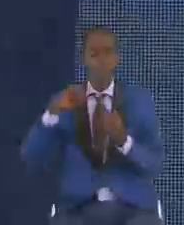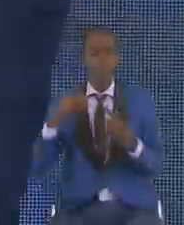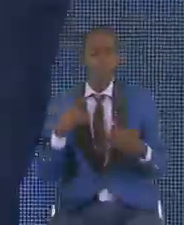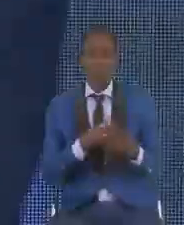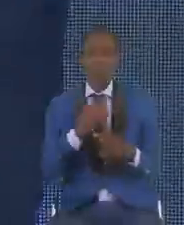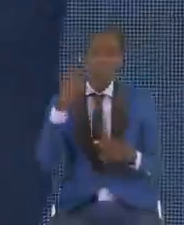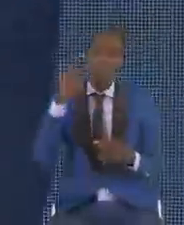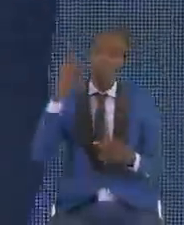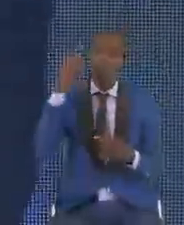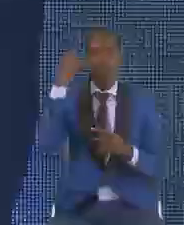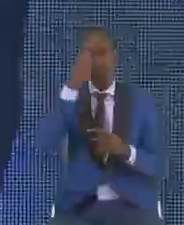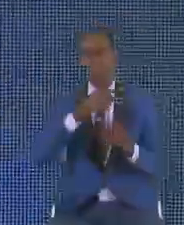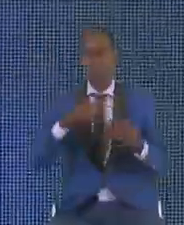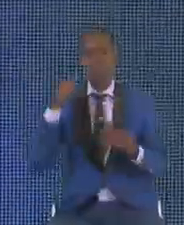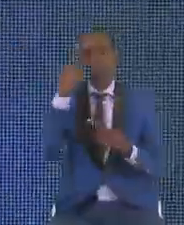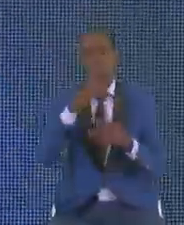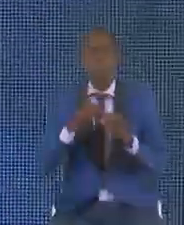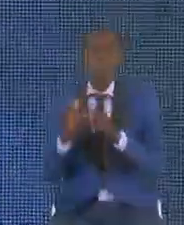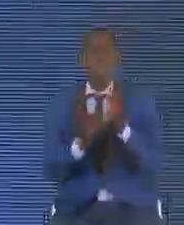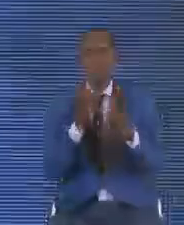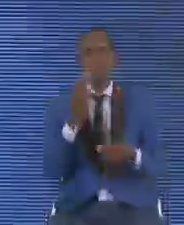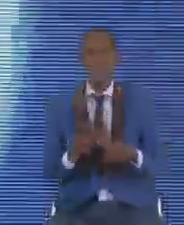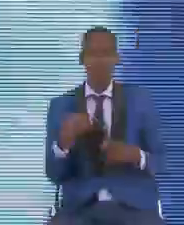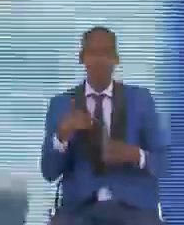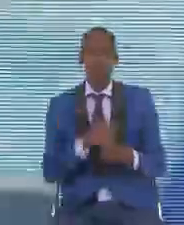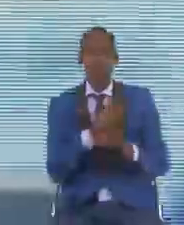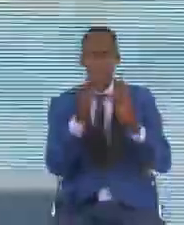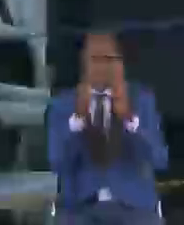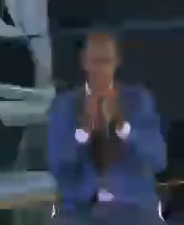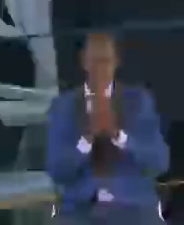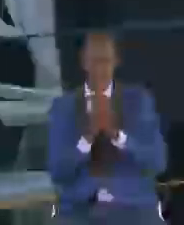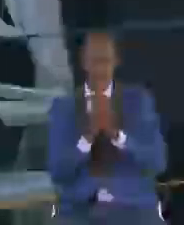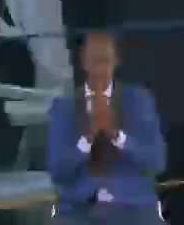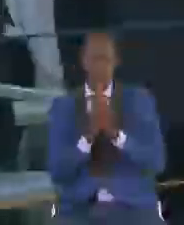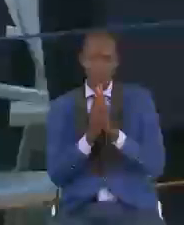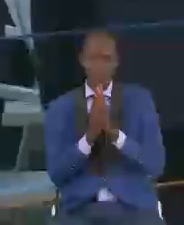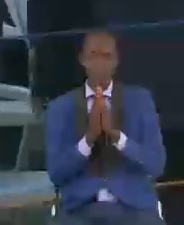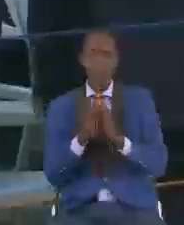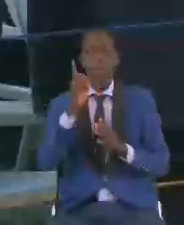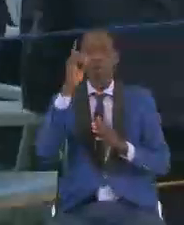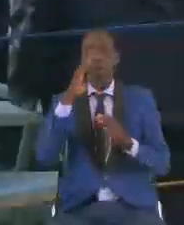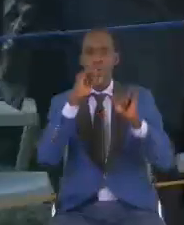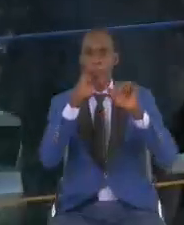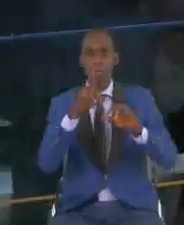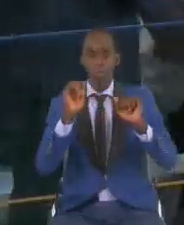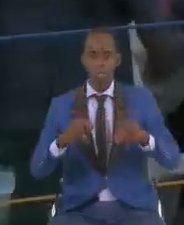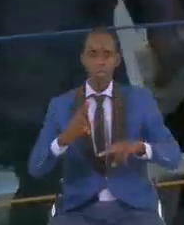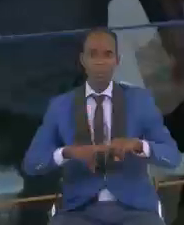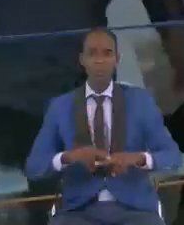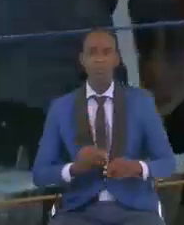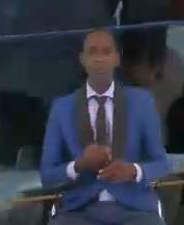face. In Jesus' name we pray. Amen. God bless you. You can sit